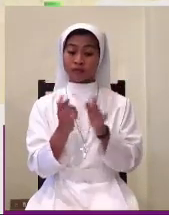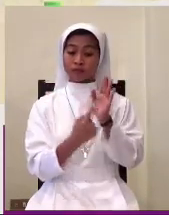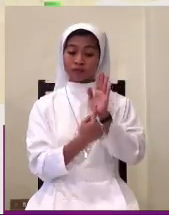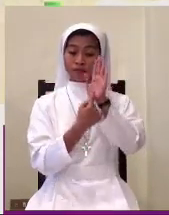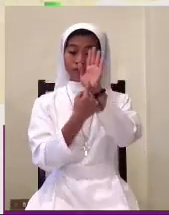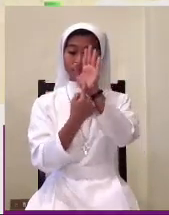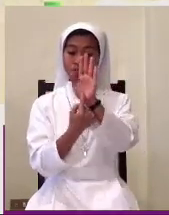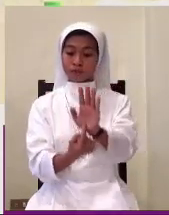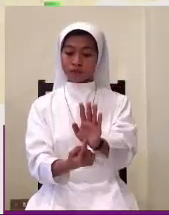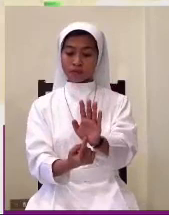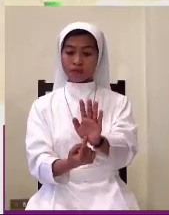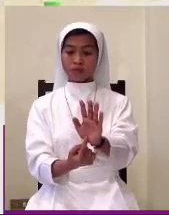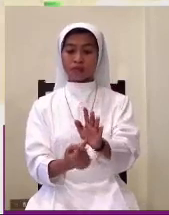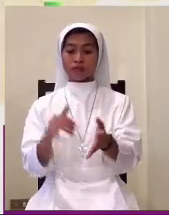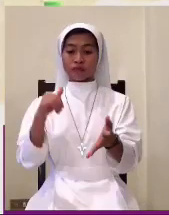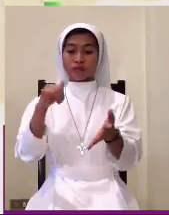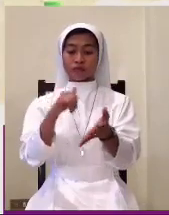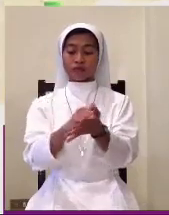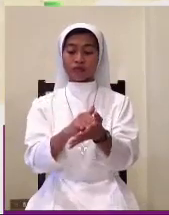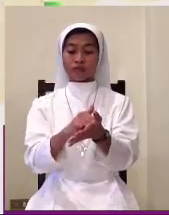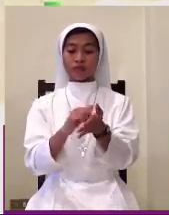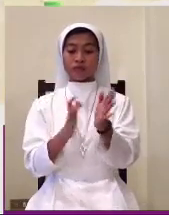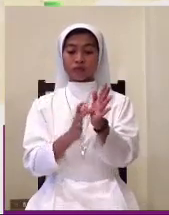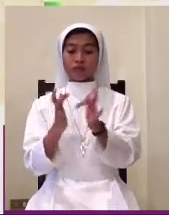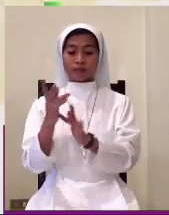from God to effect change,